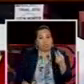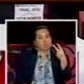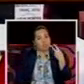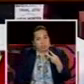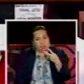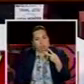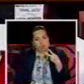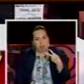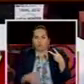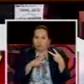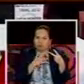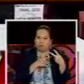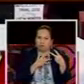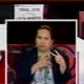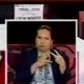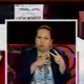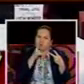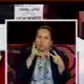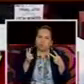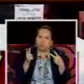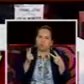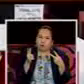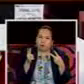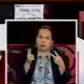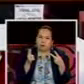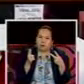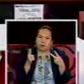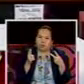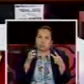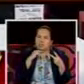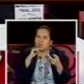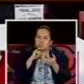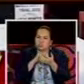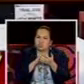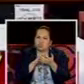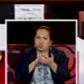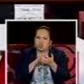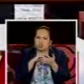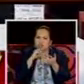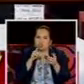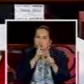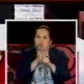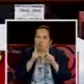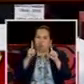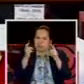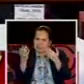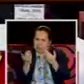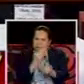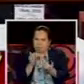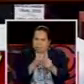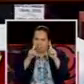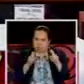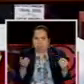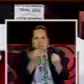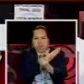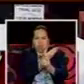was an attempt. It was not a simple impeachment of the Chief Justice, but